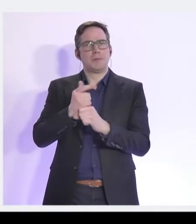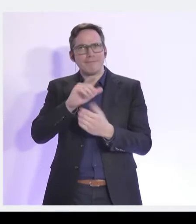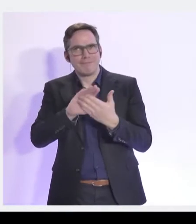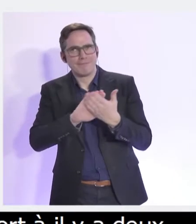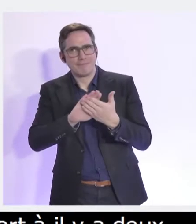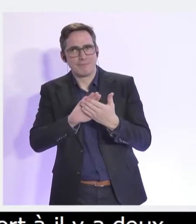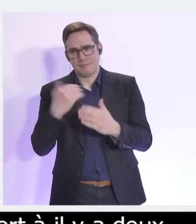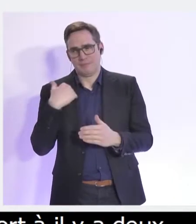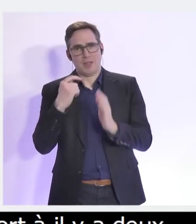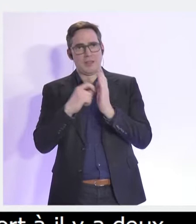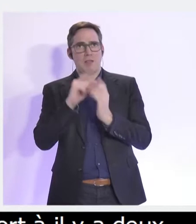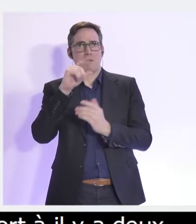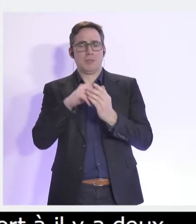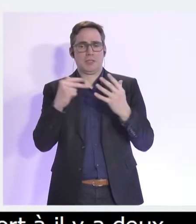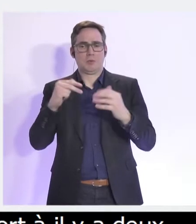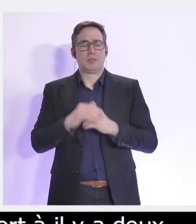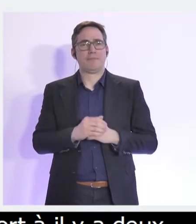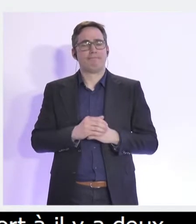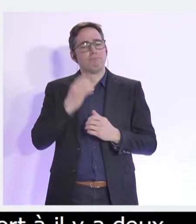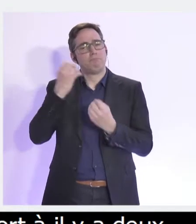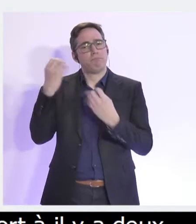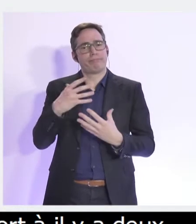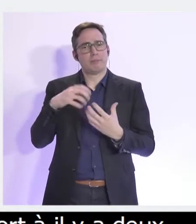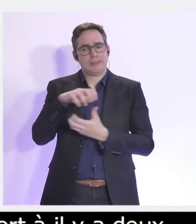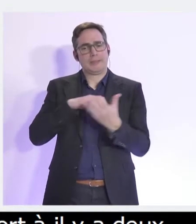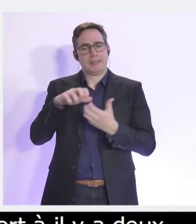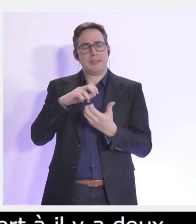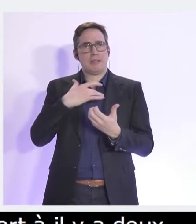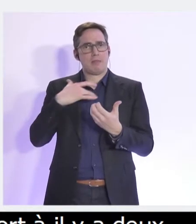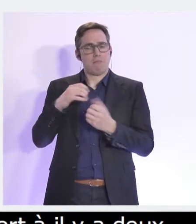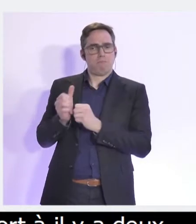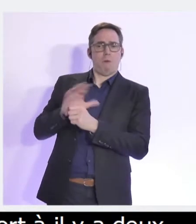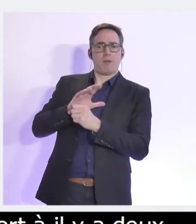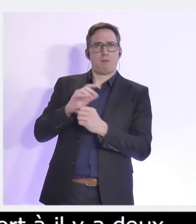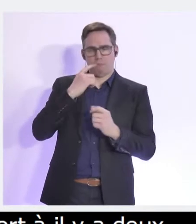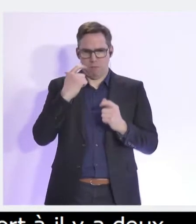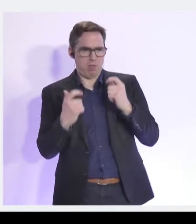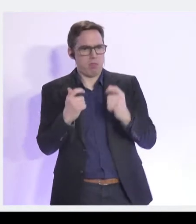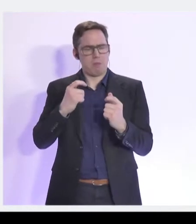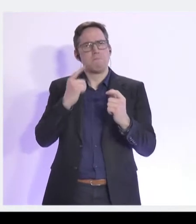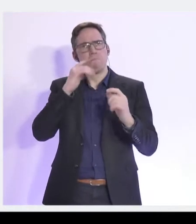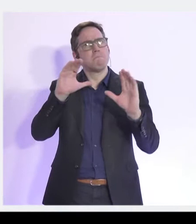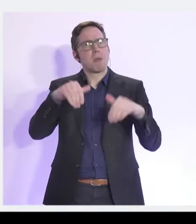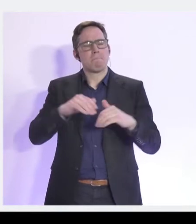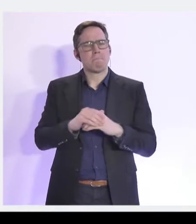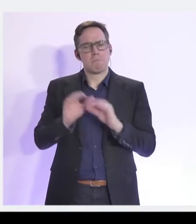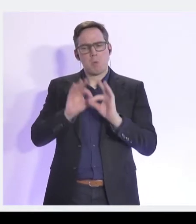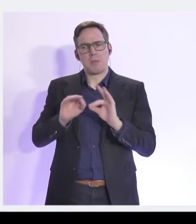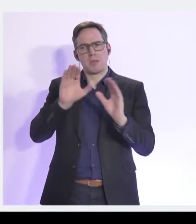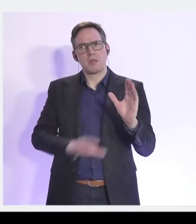progress? Well, that was in 2018, and then we had 2 years of the health crisis. But however, in many European countries, I think